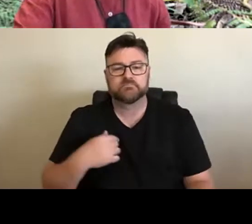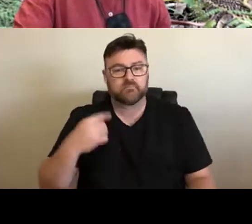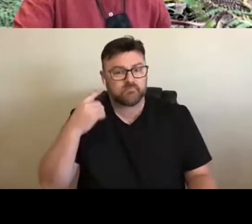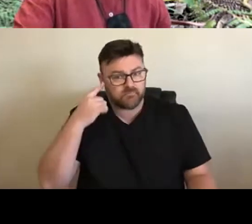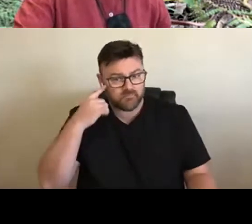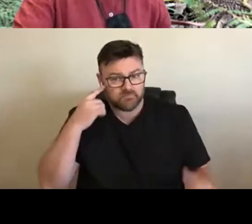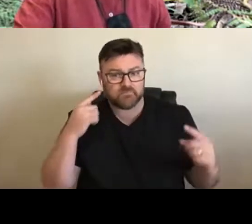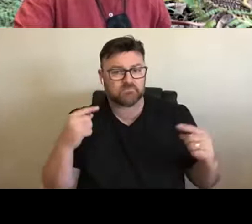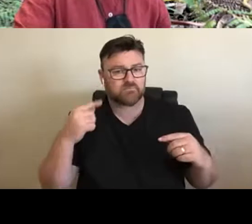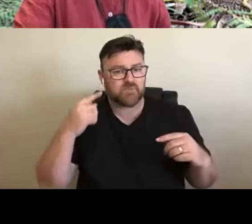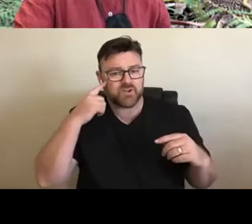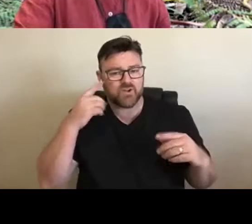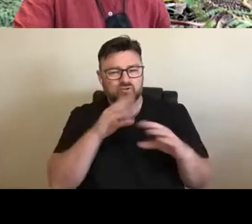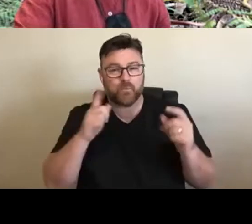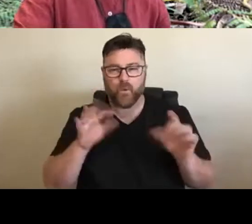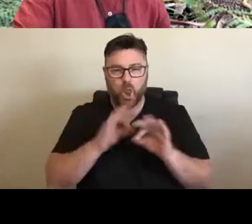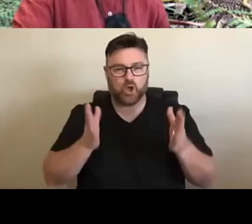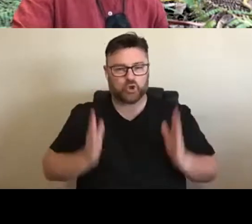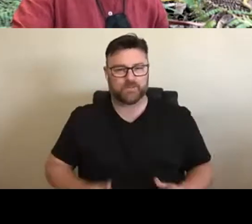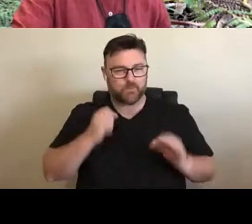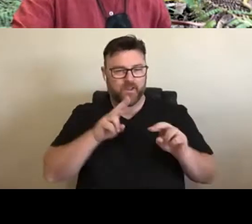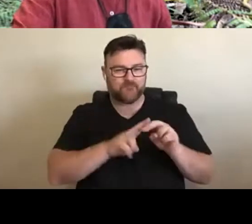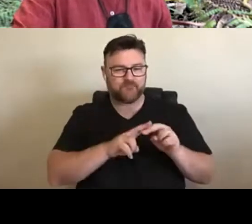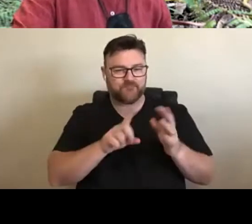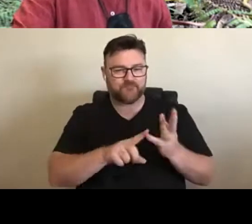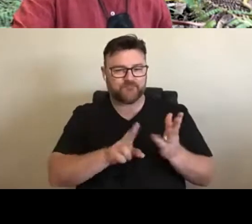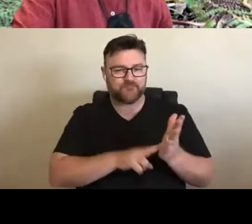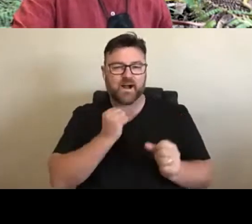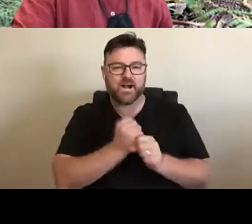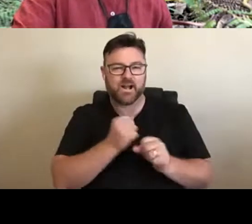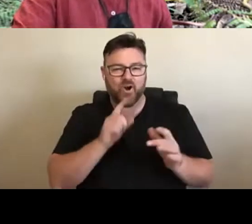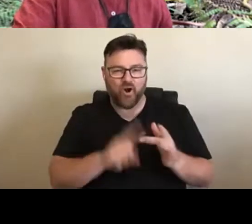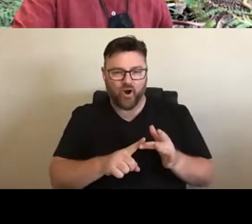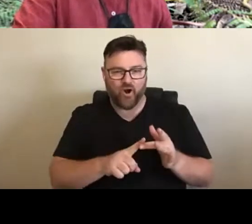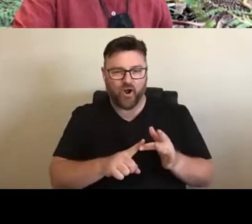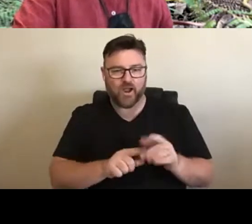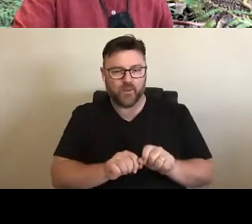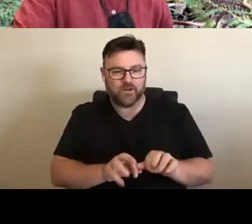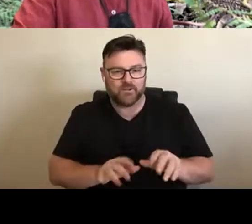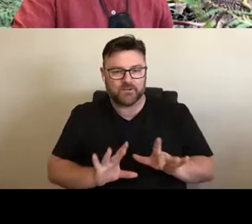should just be fungi. Yeah. Yeah, exactly. Yeah.